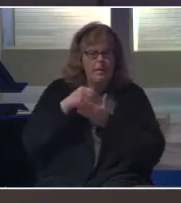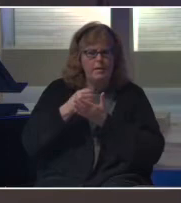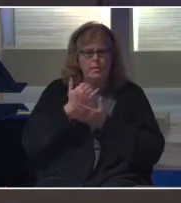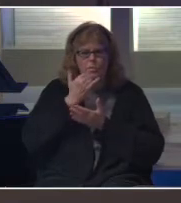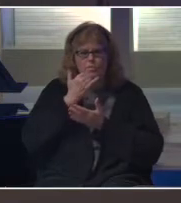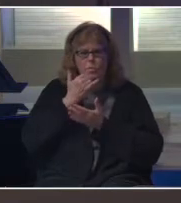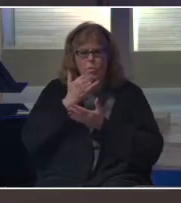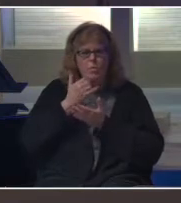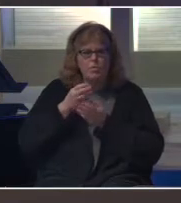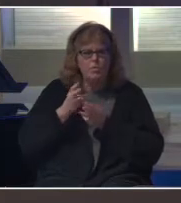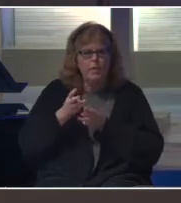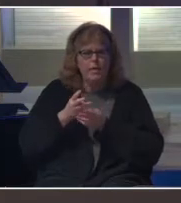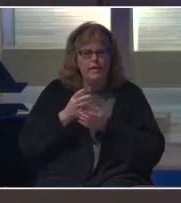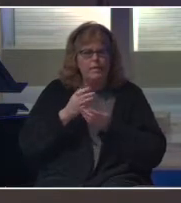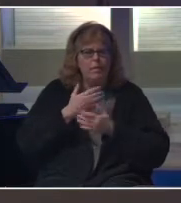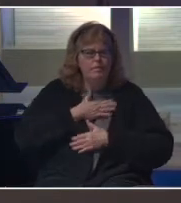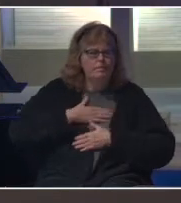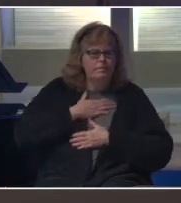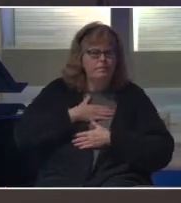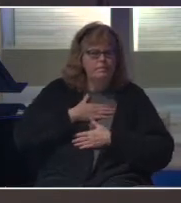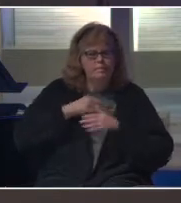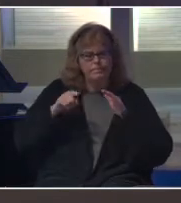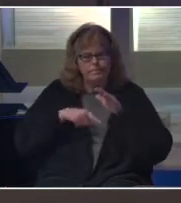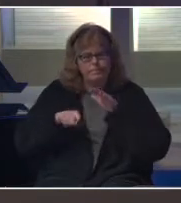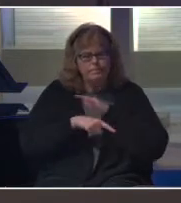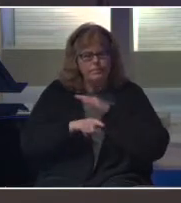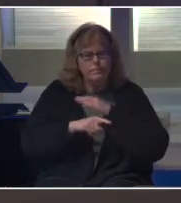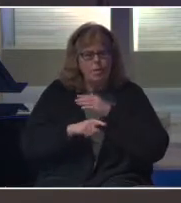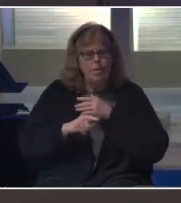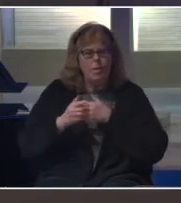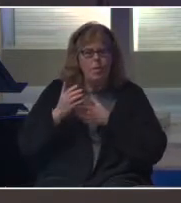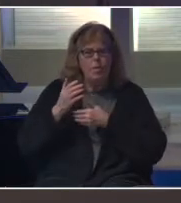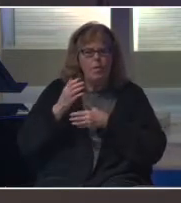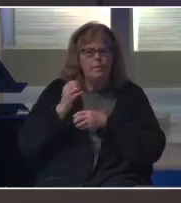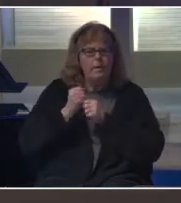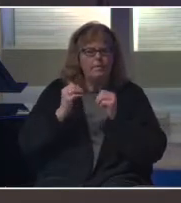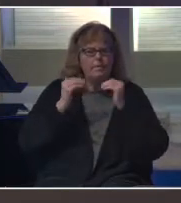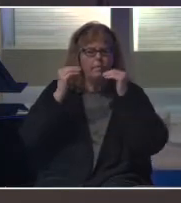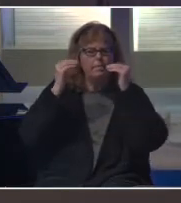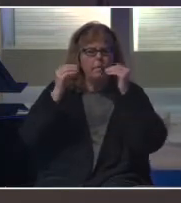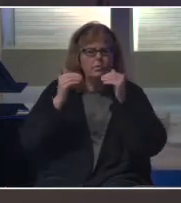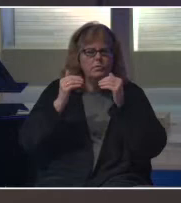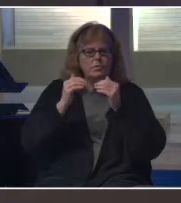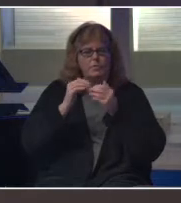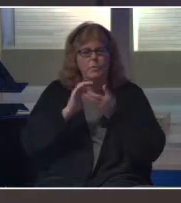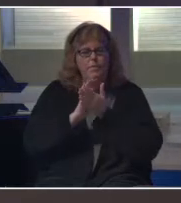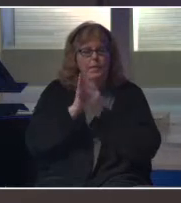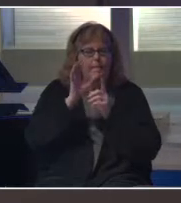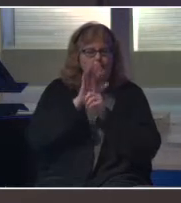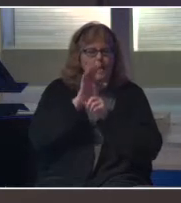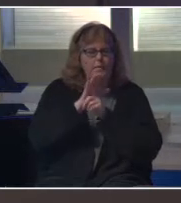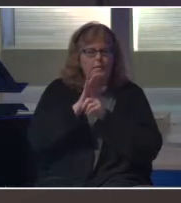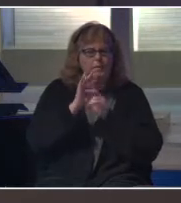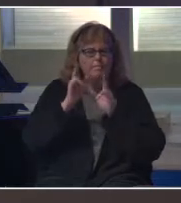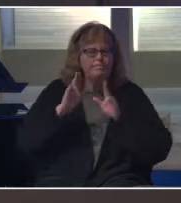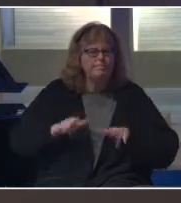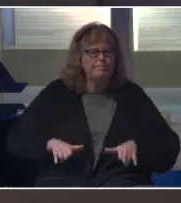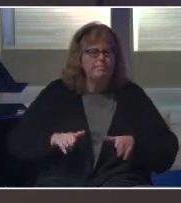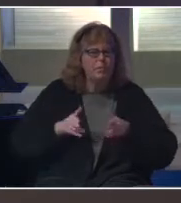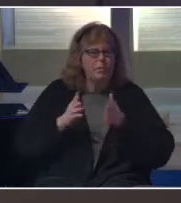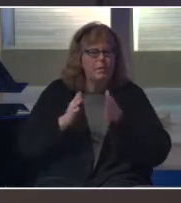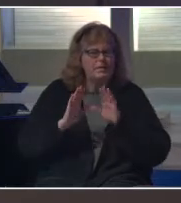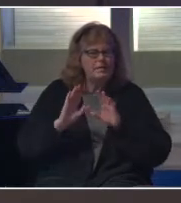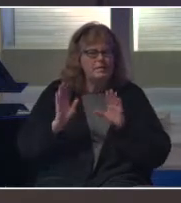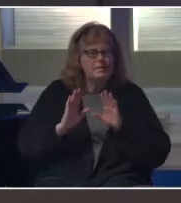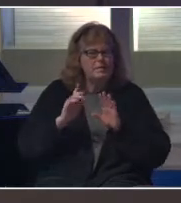desires or receive a promotion or a position in an illegitimate way or to become popular in ungodly ways. We need